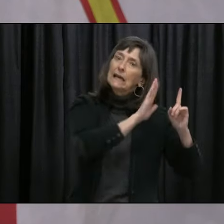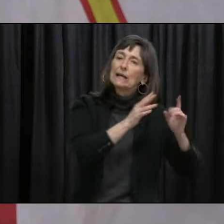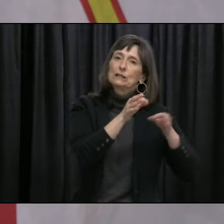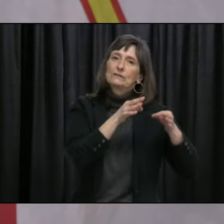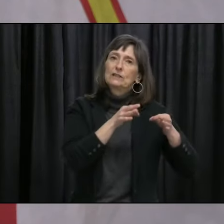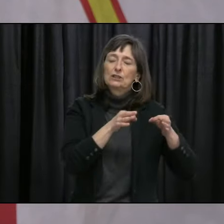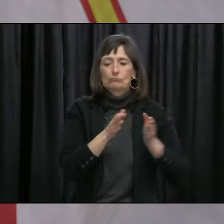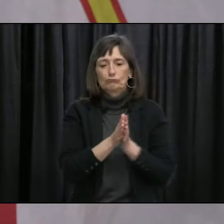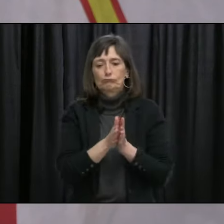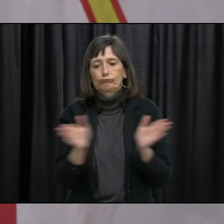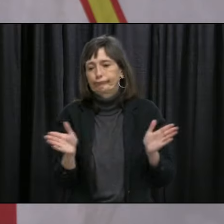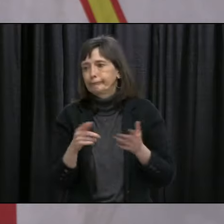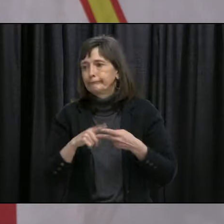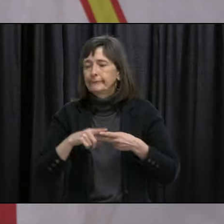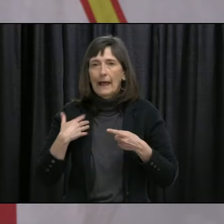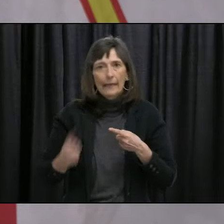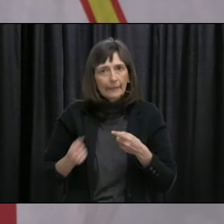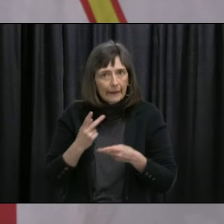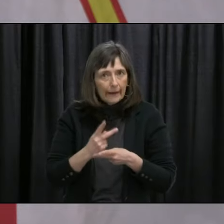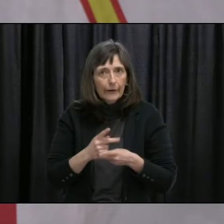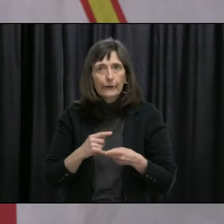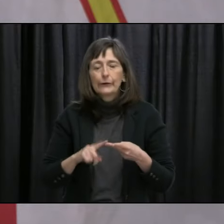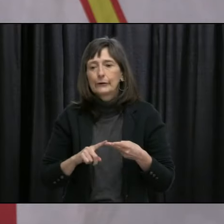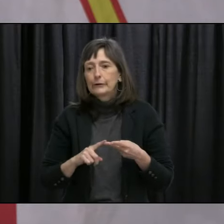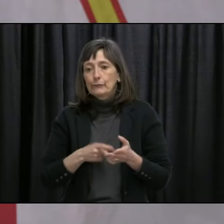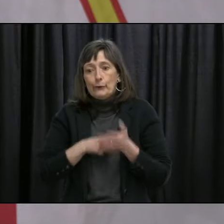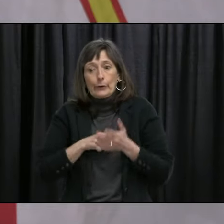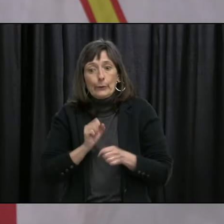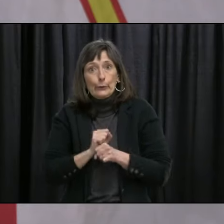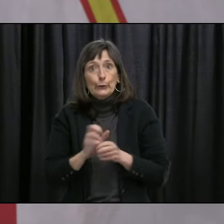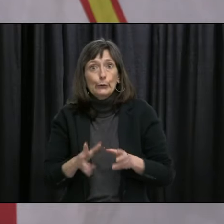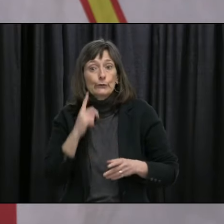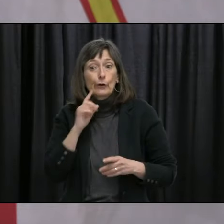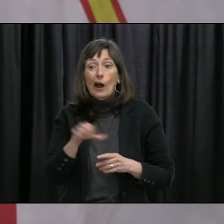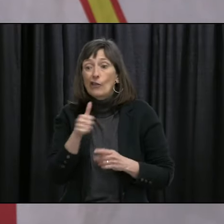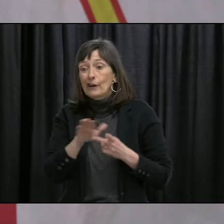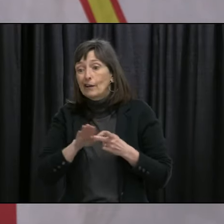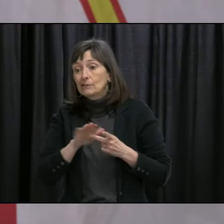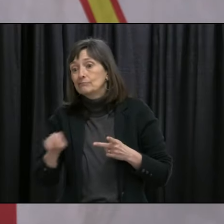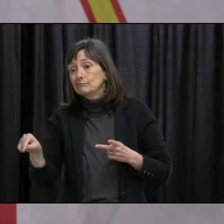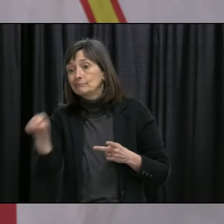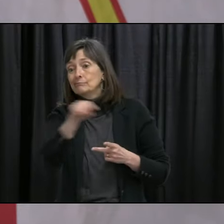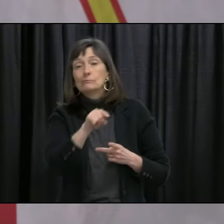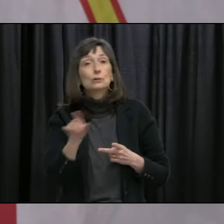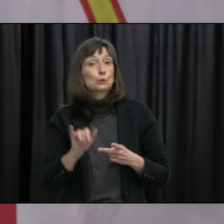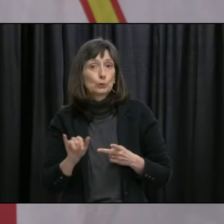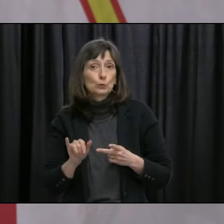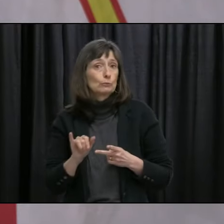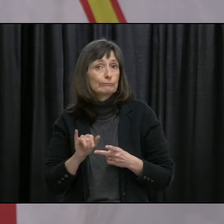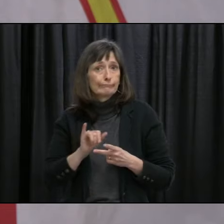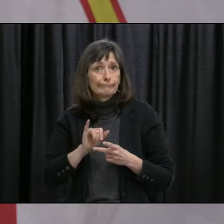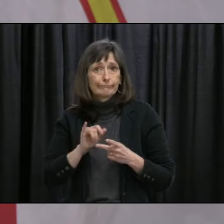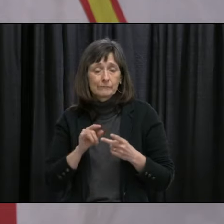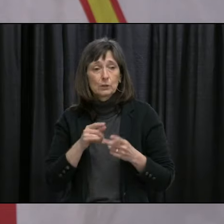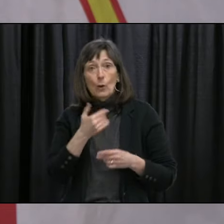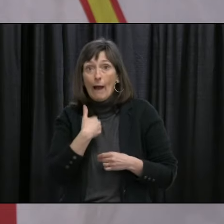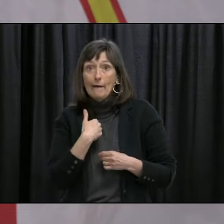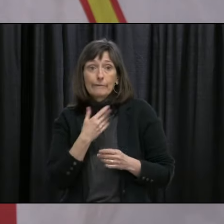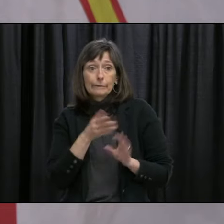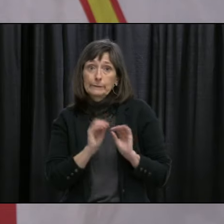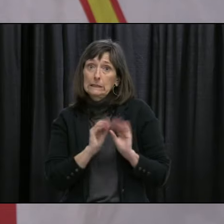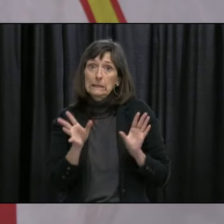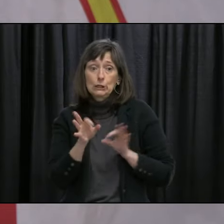definition, includes healthcare workers, but also essential workers that would work in other environments as well. So there is a definition